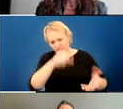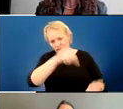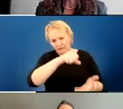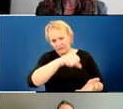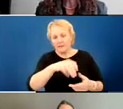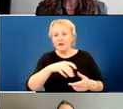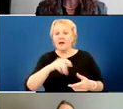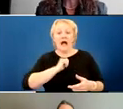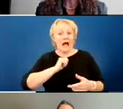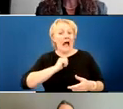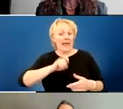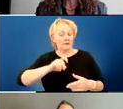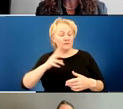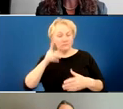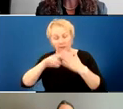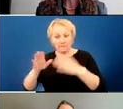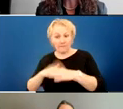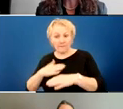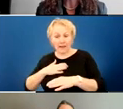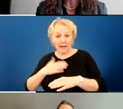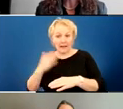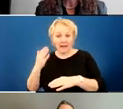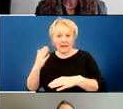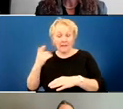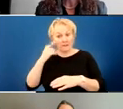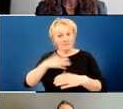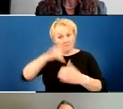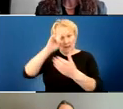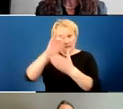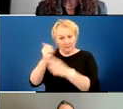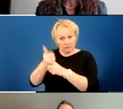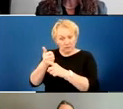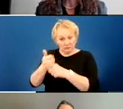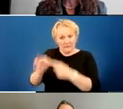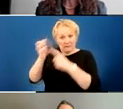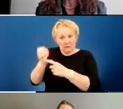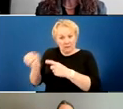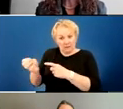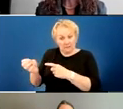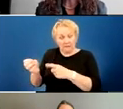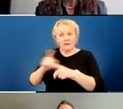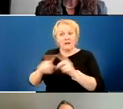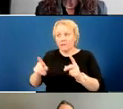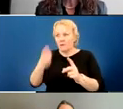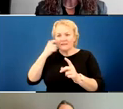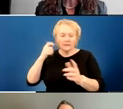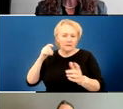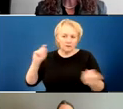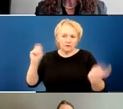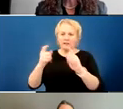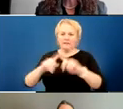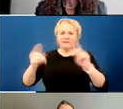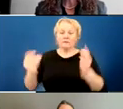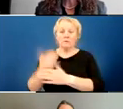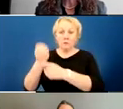back and revisit my kit because my husband has durable medical equipment and his medical equipment has changed recently. So